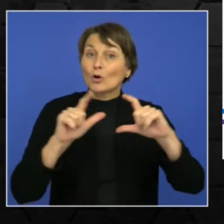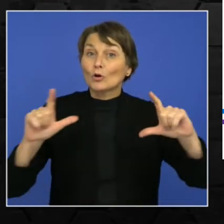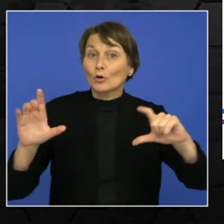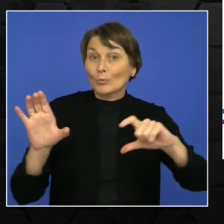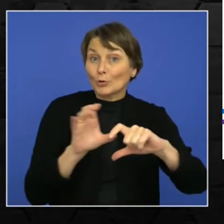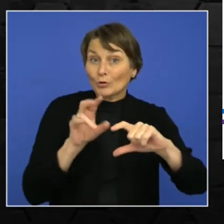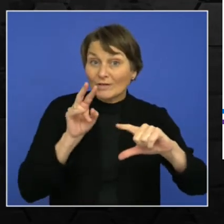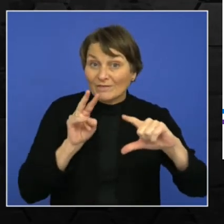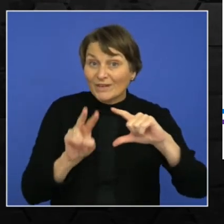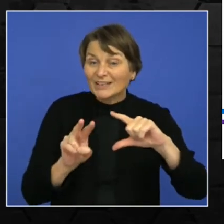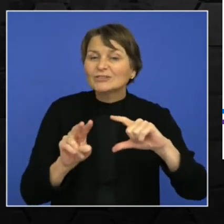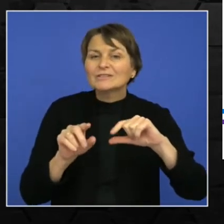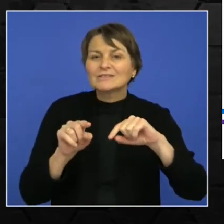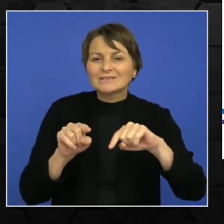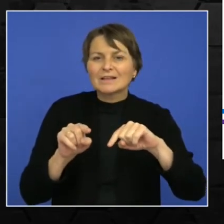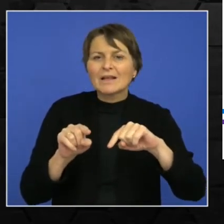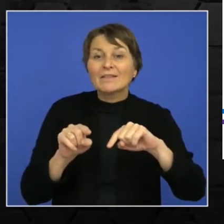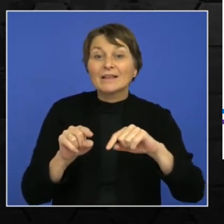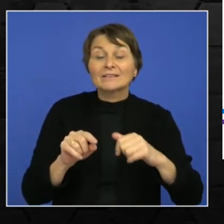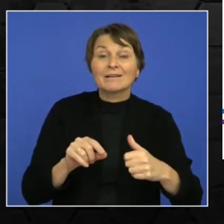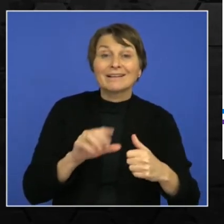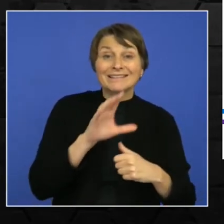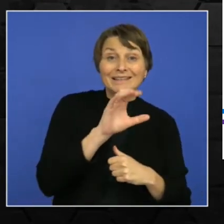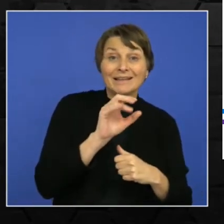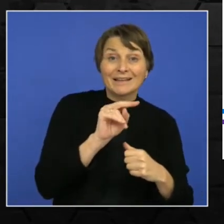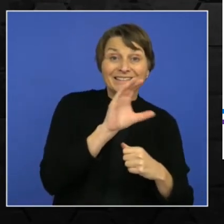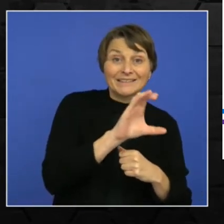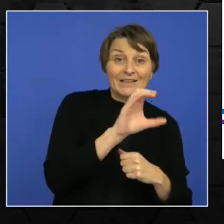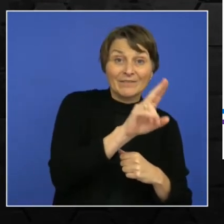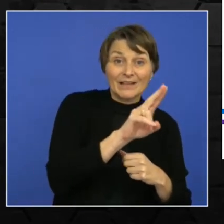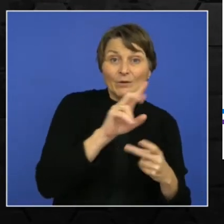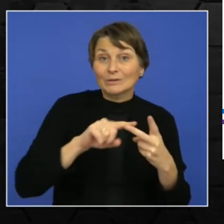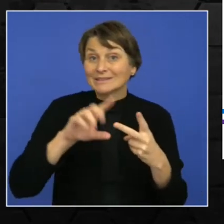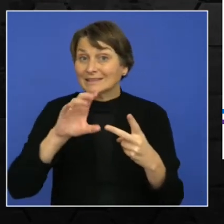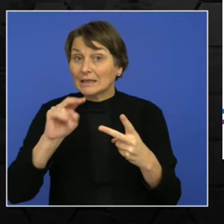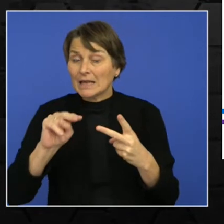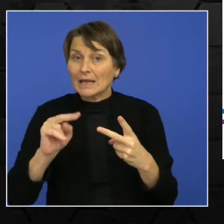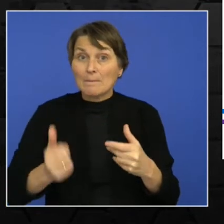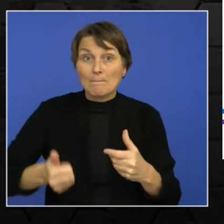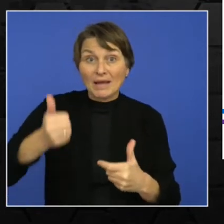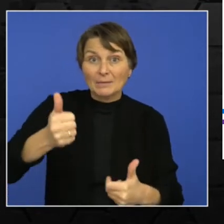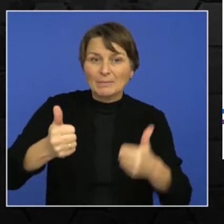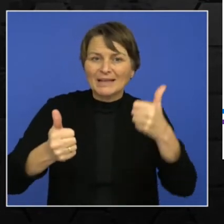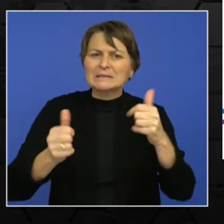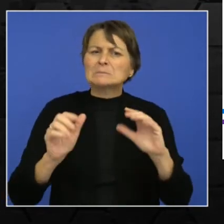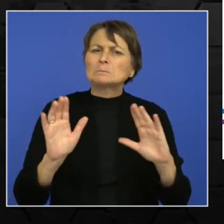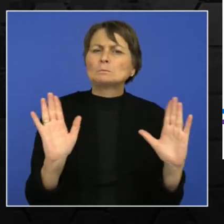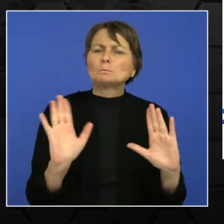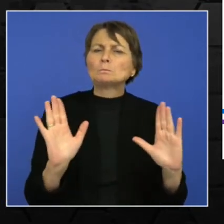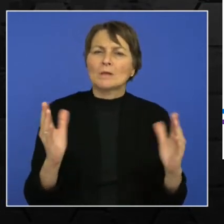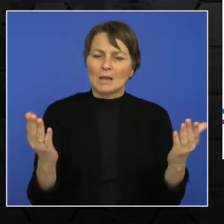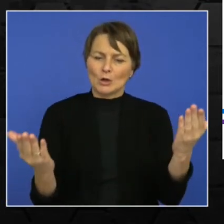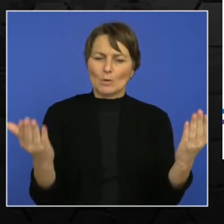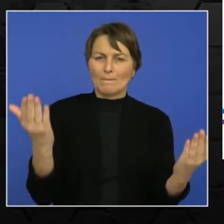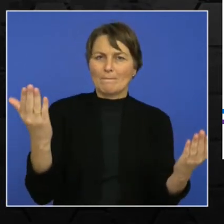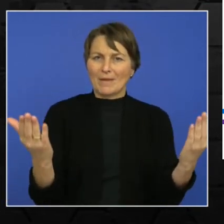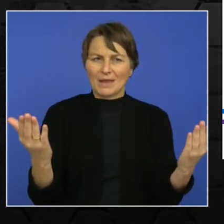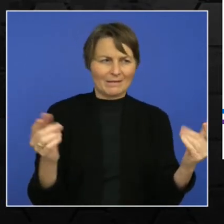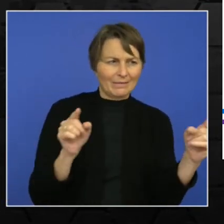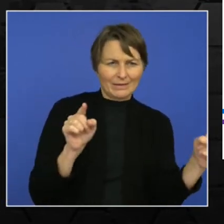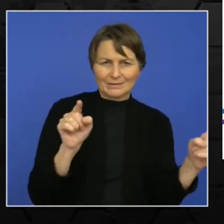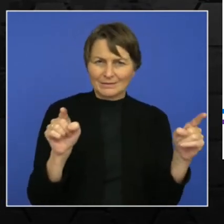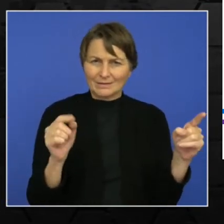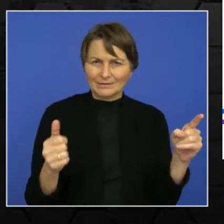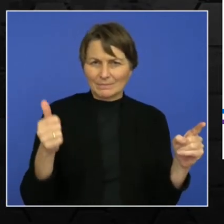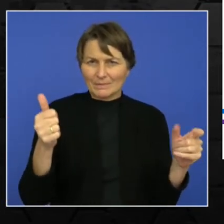not saying that they are better or this is better. All I'm saying is we're just comparing both of these things. And the